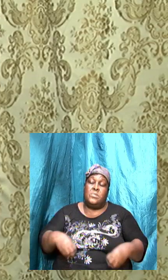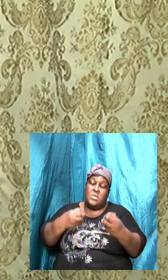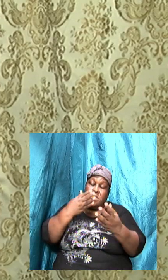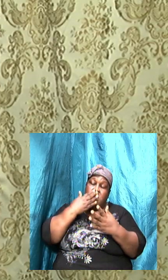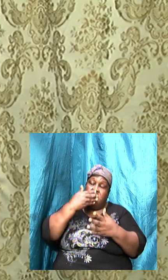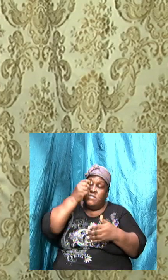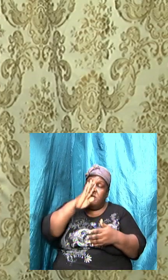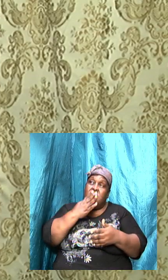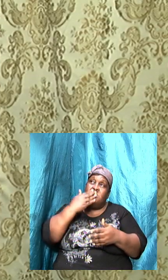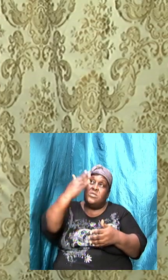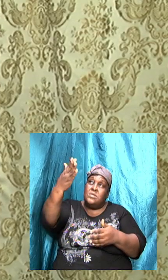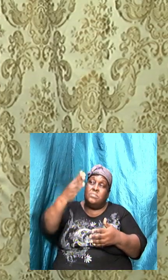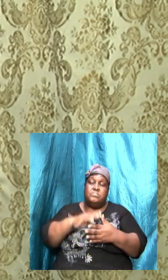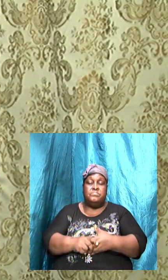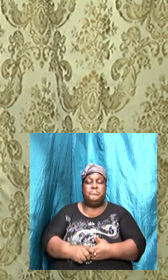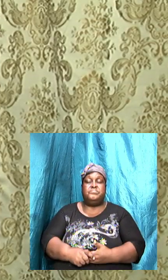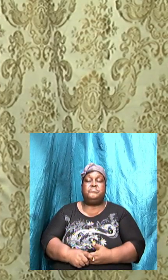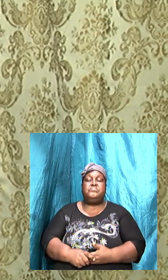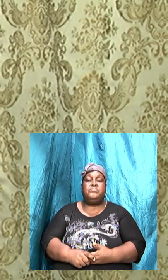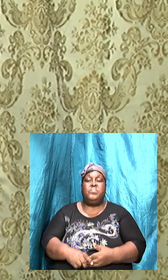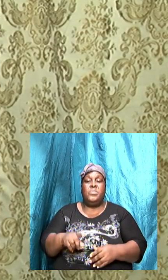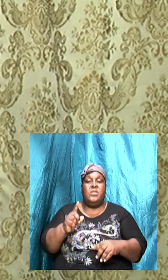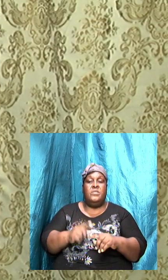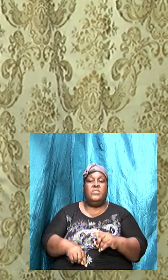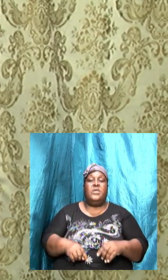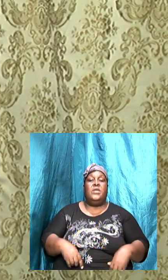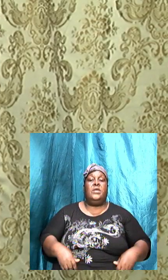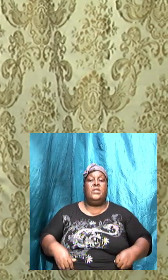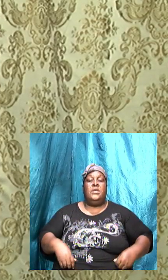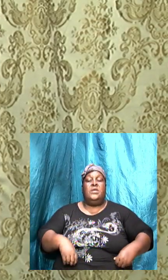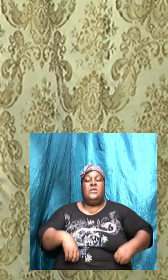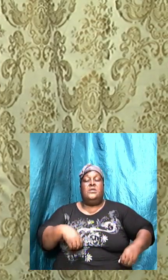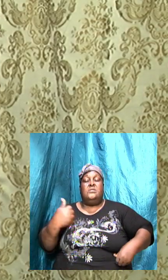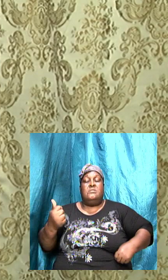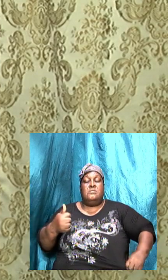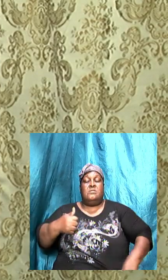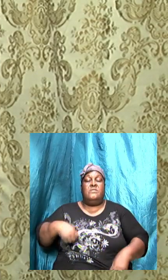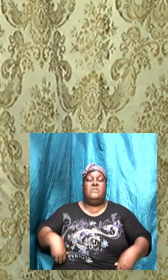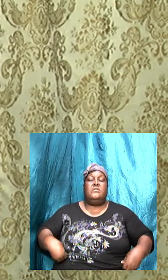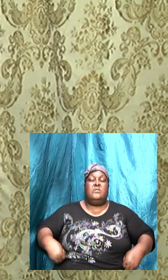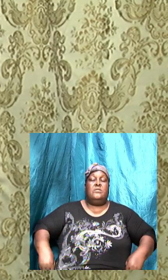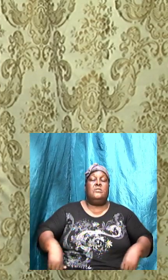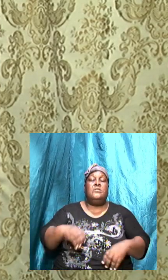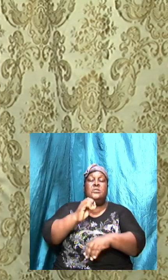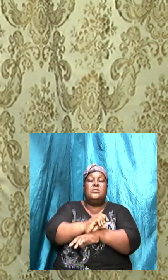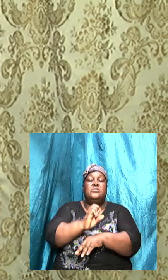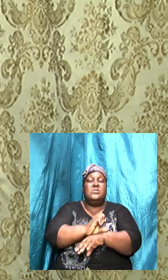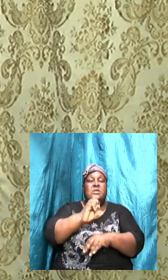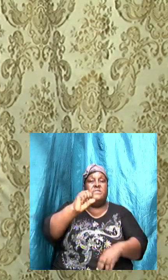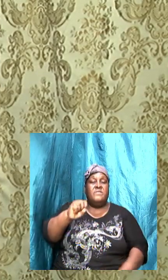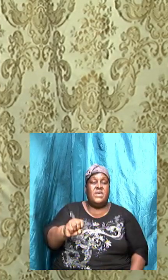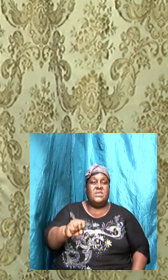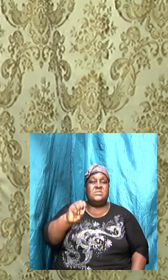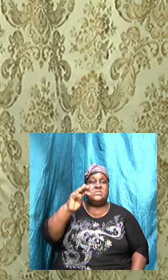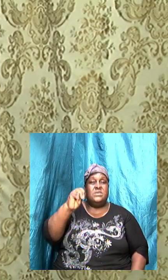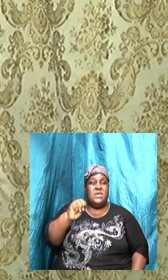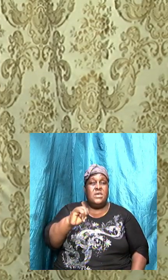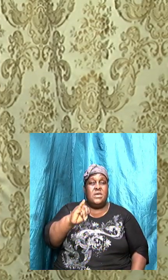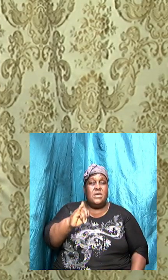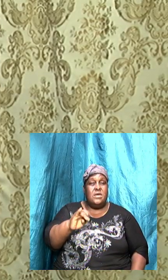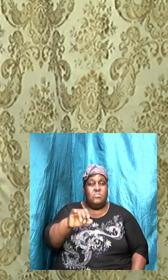thanks. Then we moved over to the church of Smyrna, and